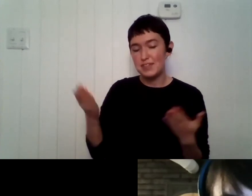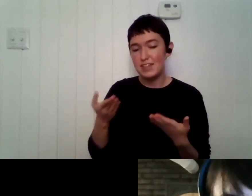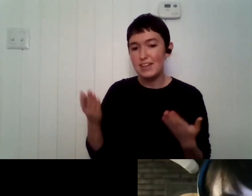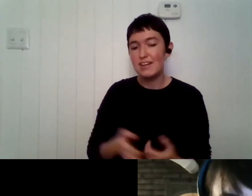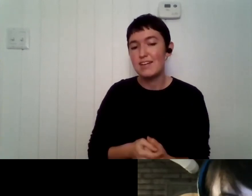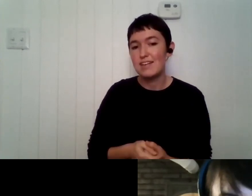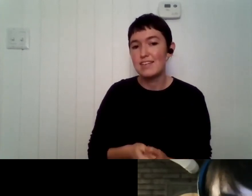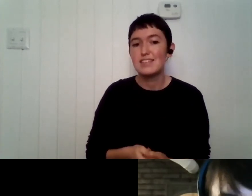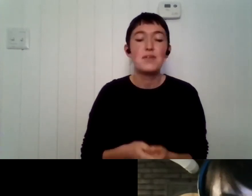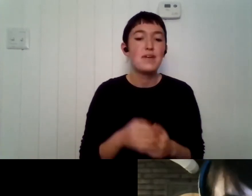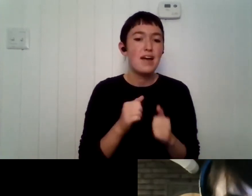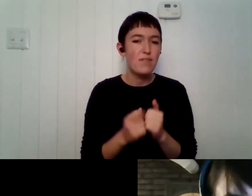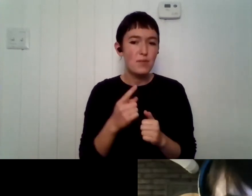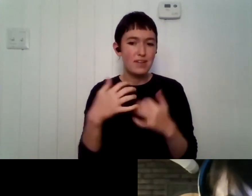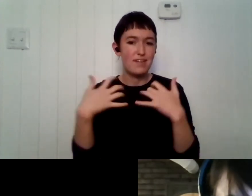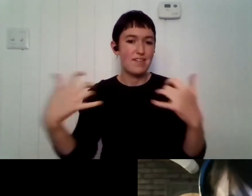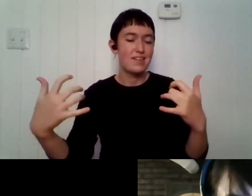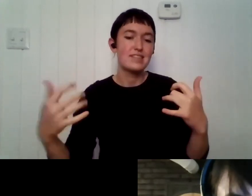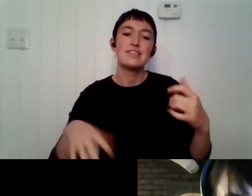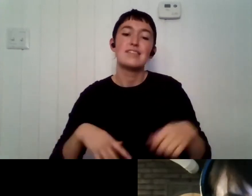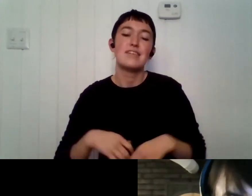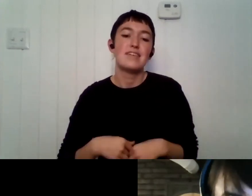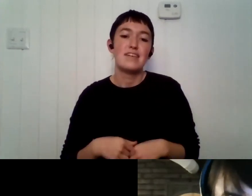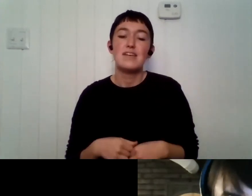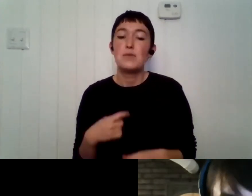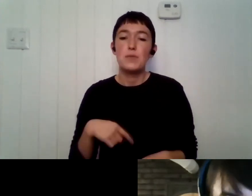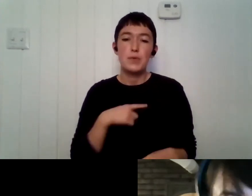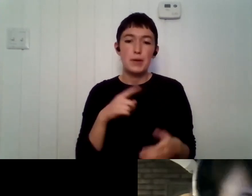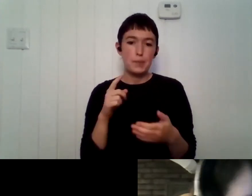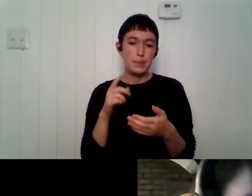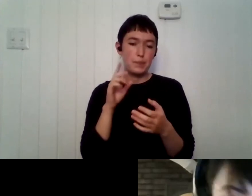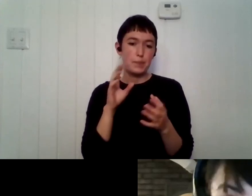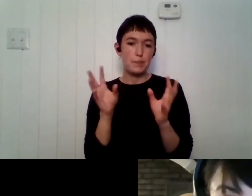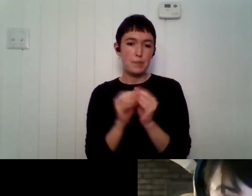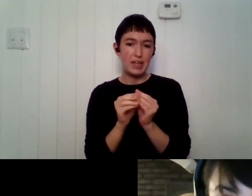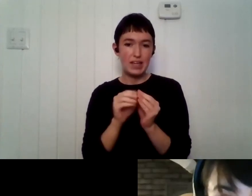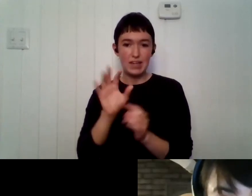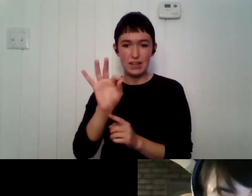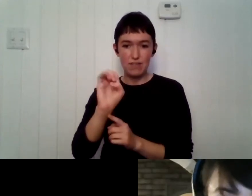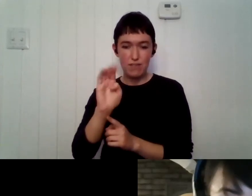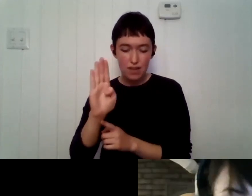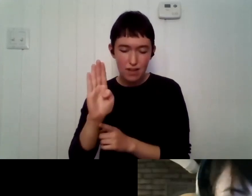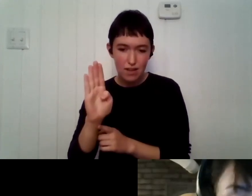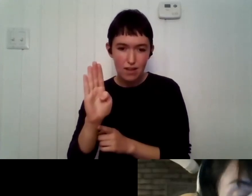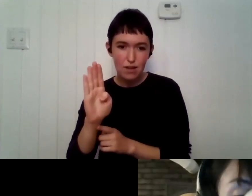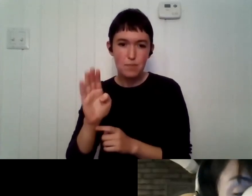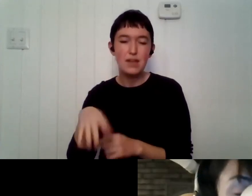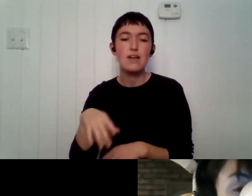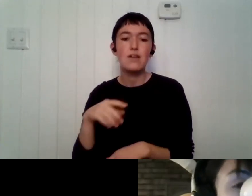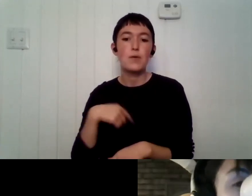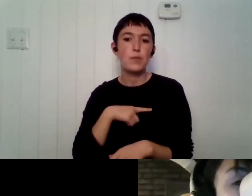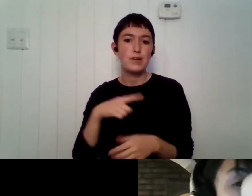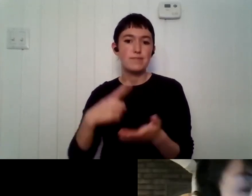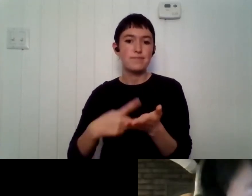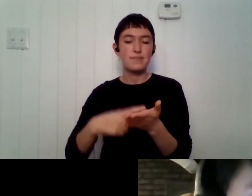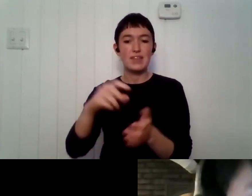next time we meet is going to be in February. We're going to be talking about space-time.